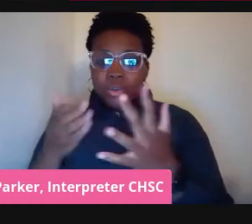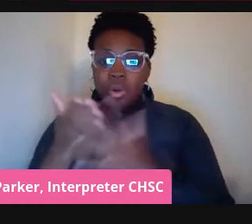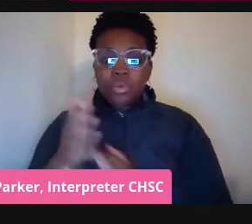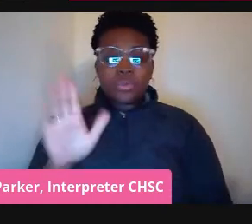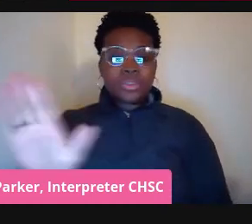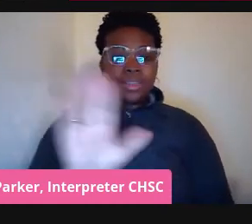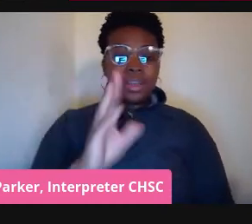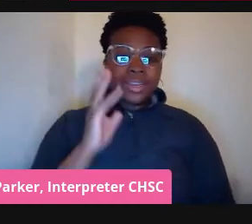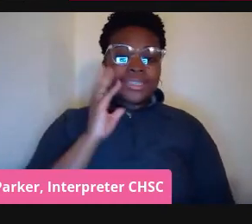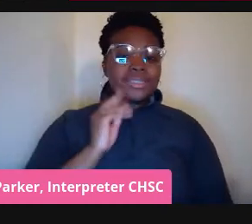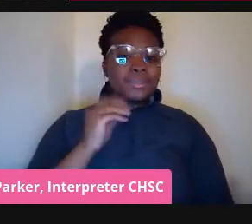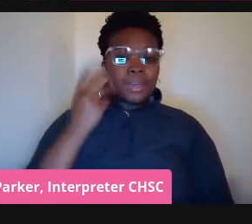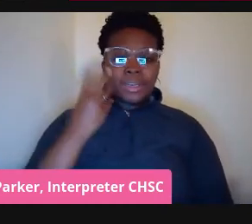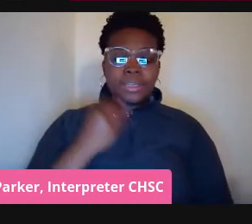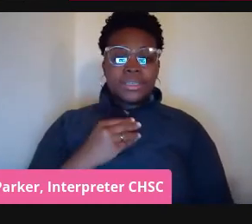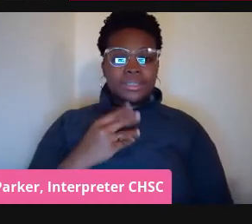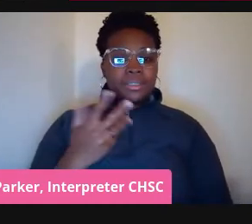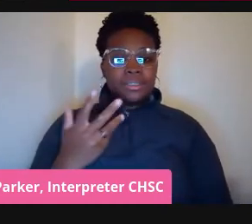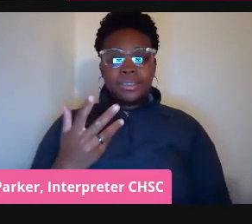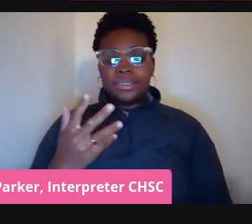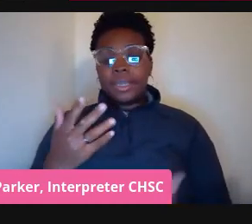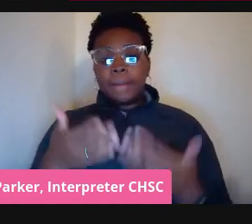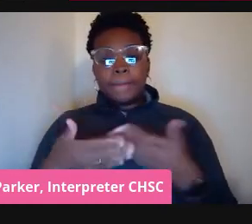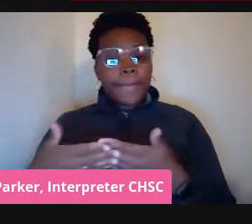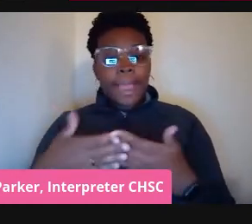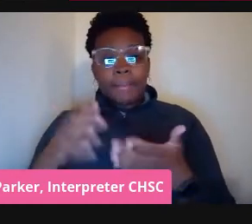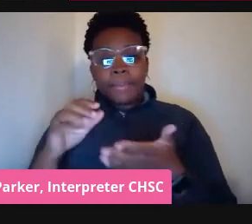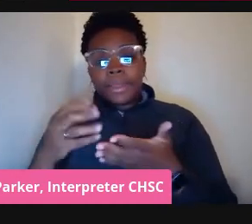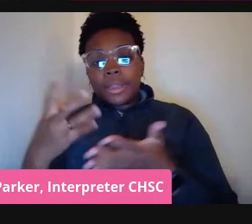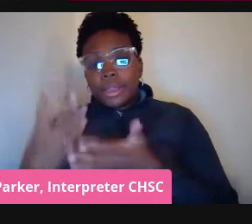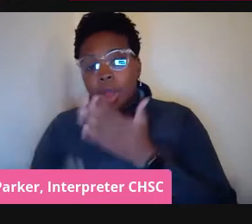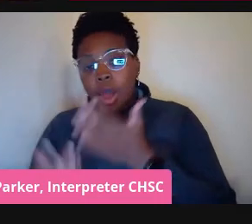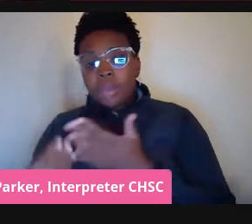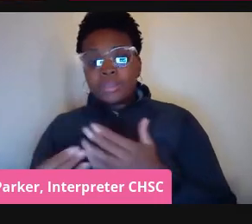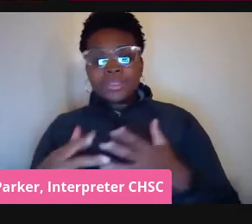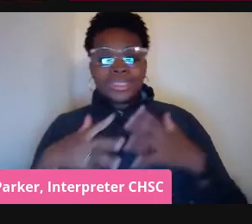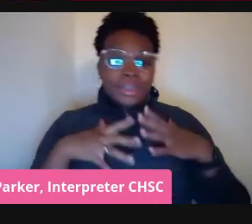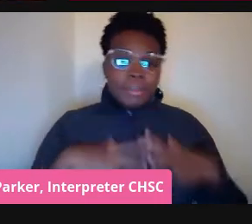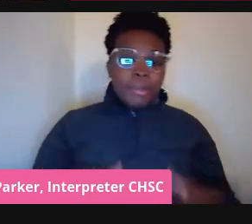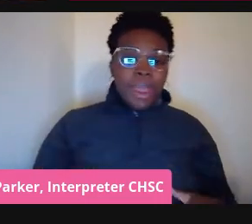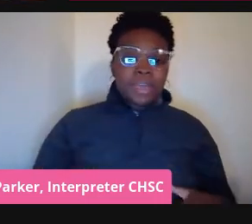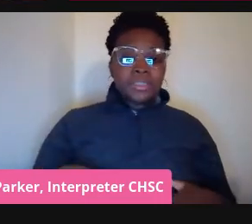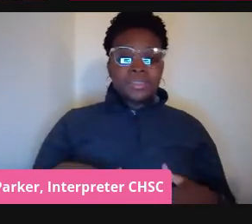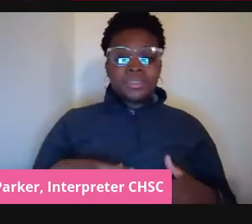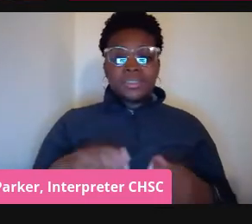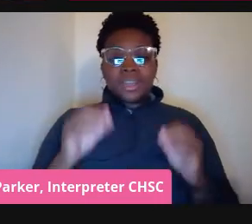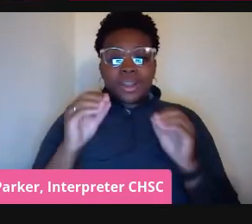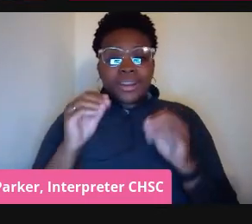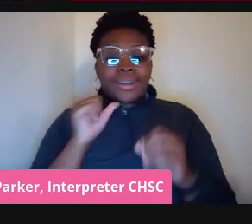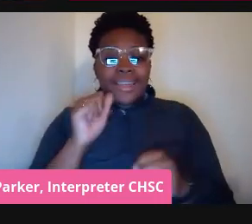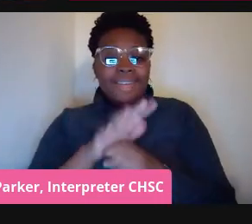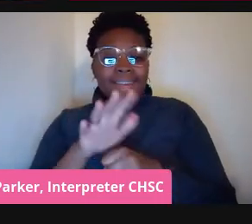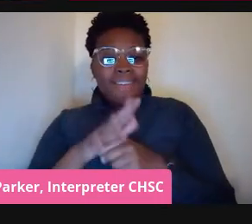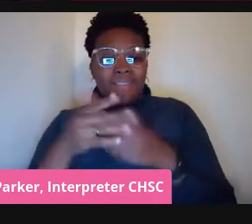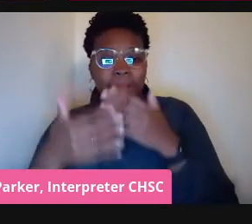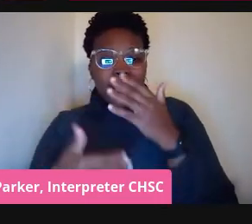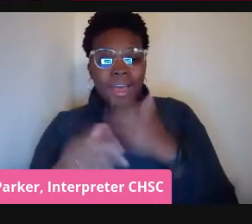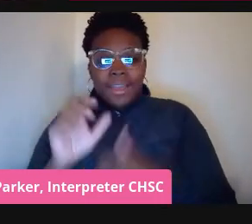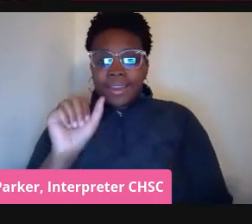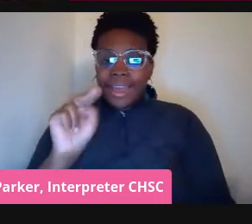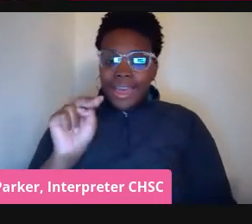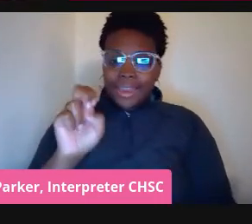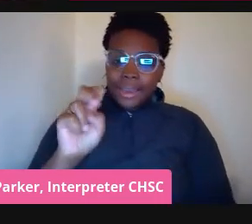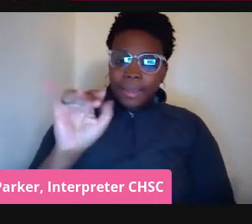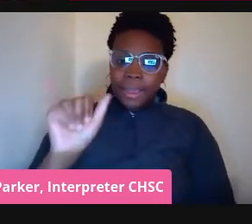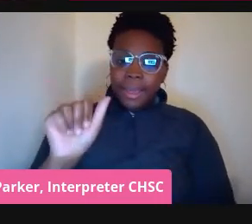gone through, infertility, miscarriage, depression, anemia, all of that. And there's no information out there